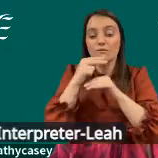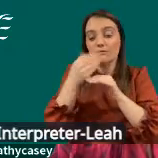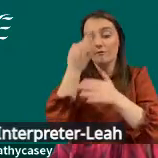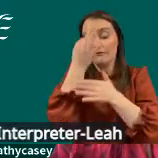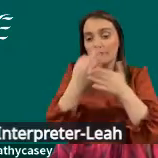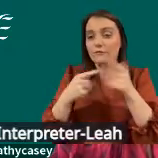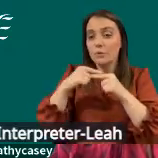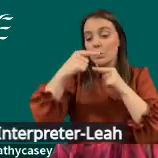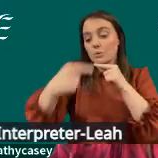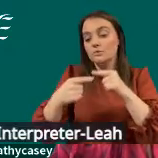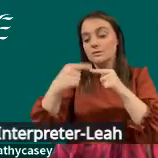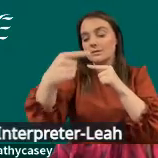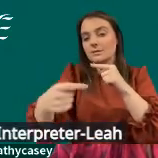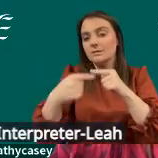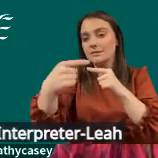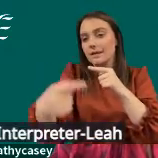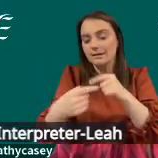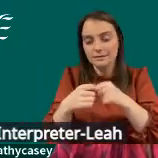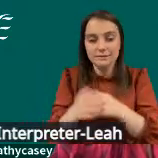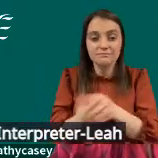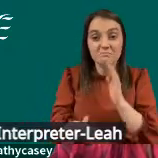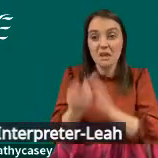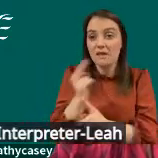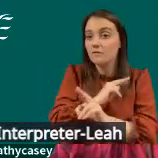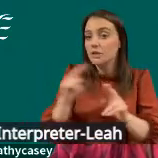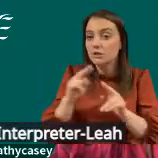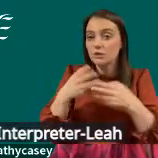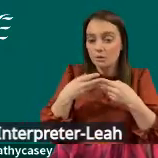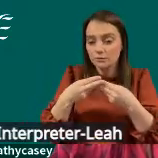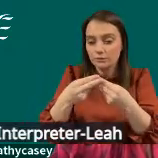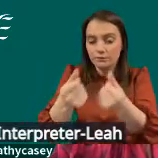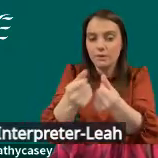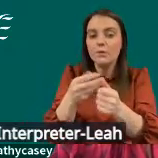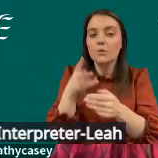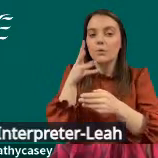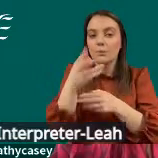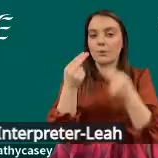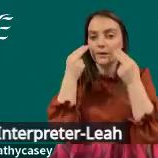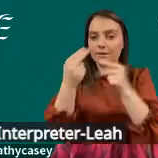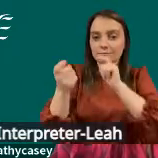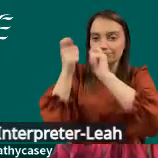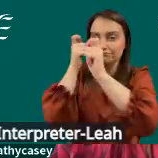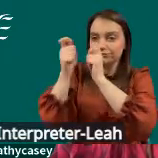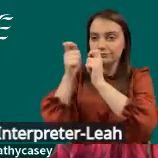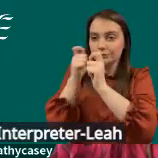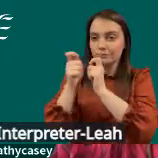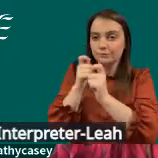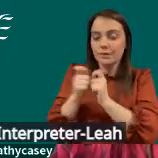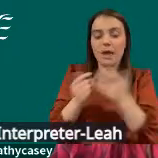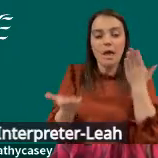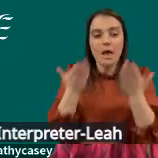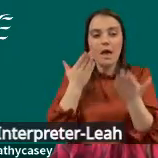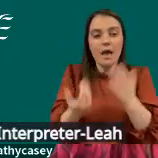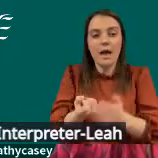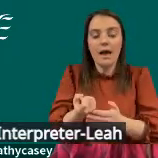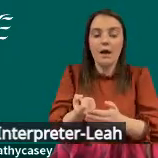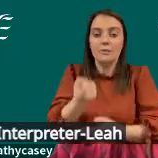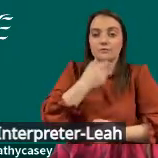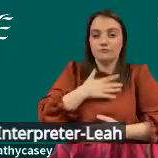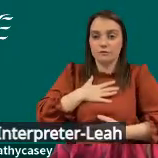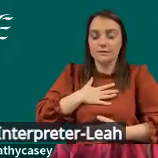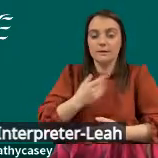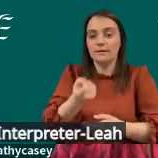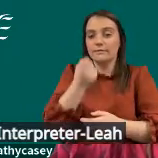treatment. If they don't resolve, then it's a matter of just altering around maybe the way we're getting the hormones or